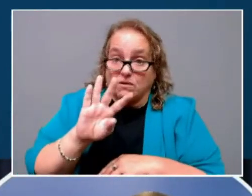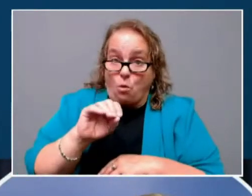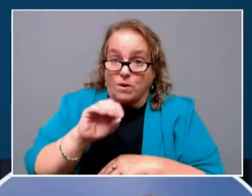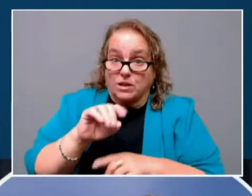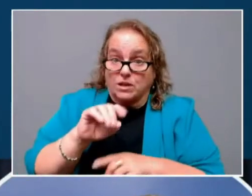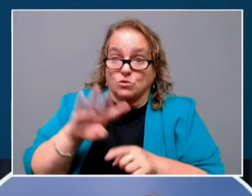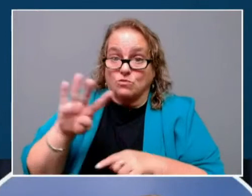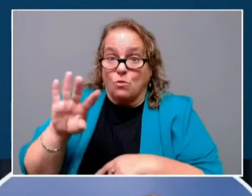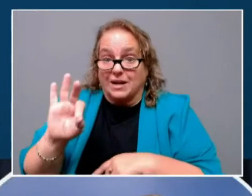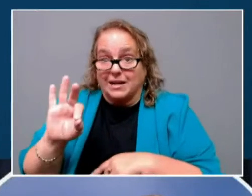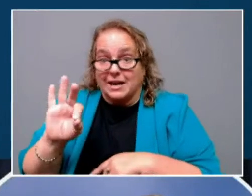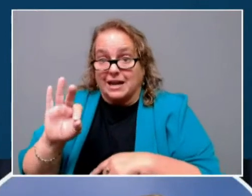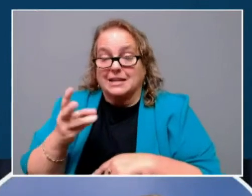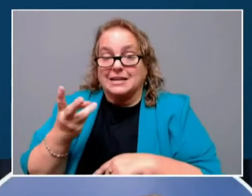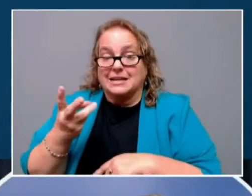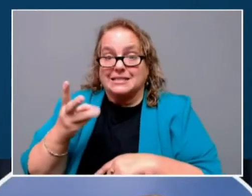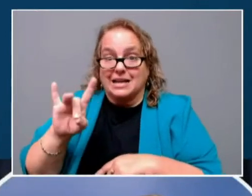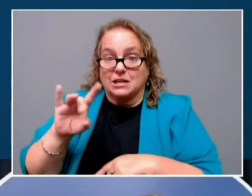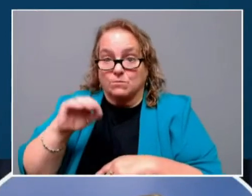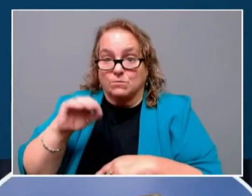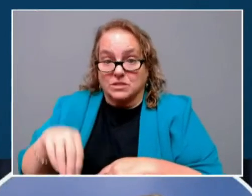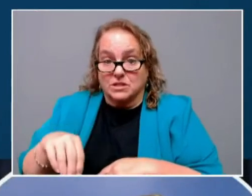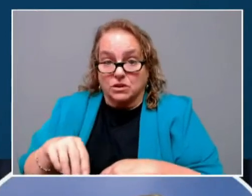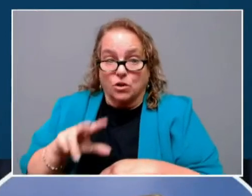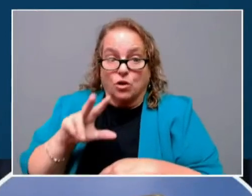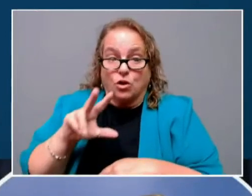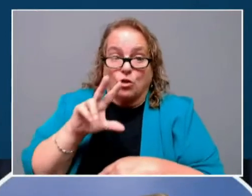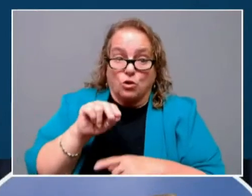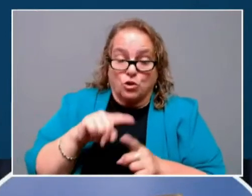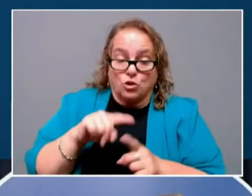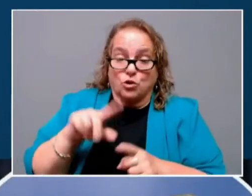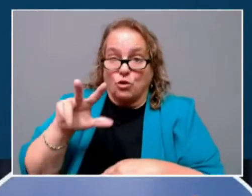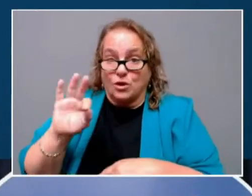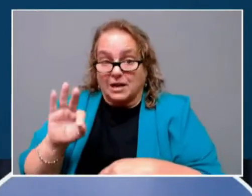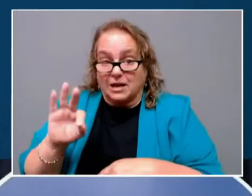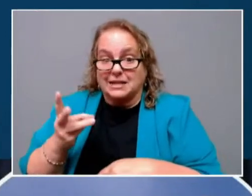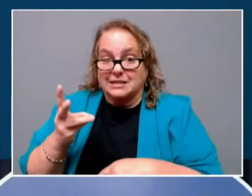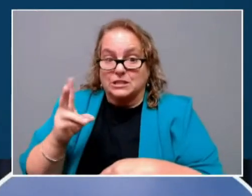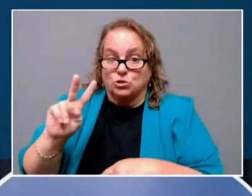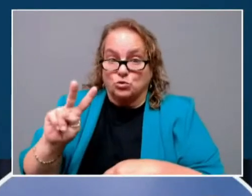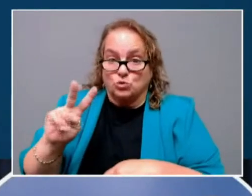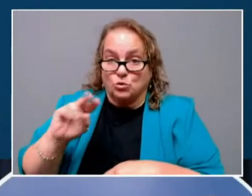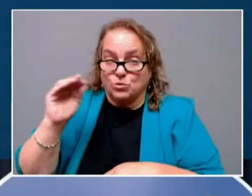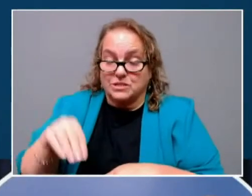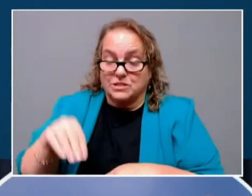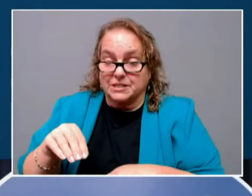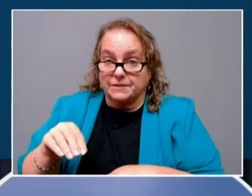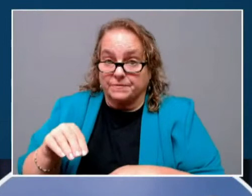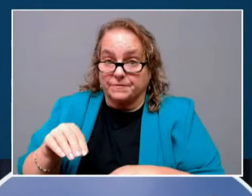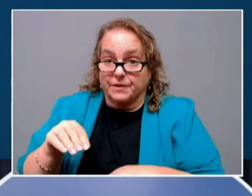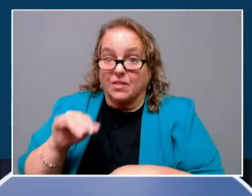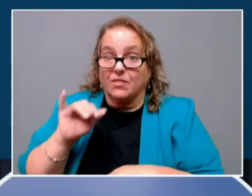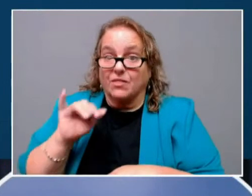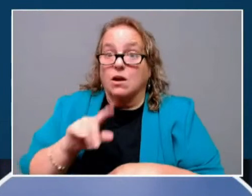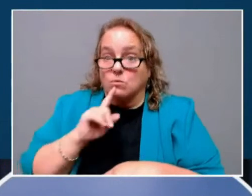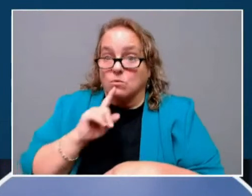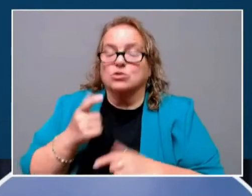68%. 30 to 39, 62%. This one was a good